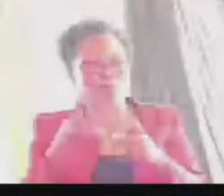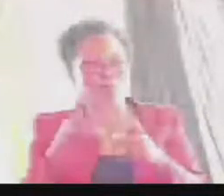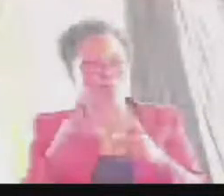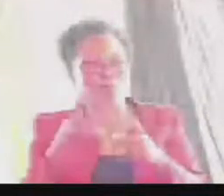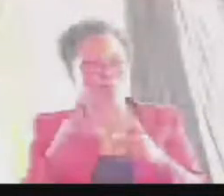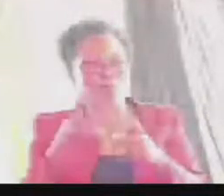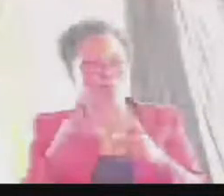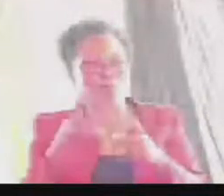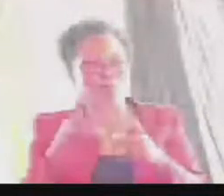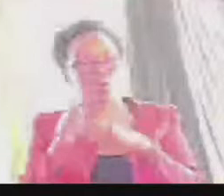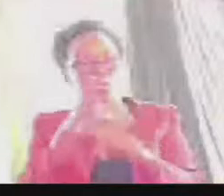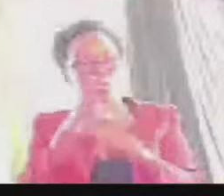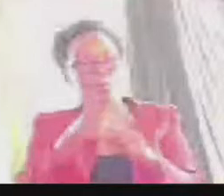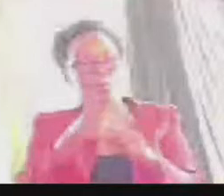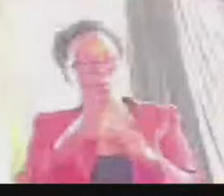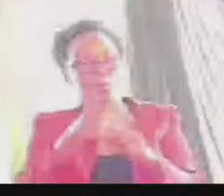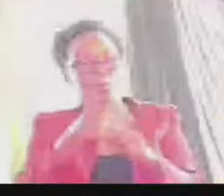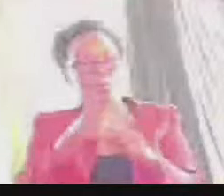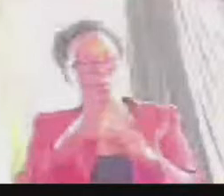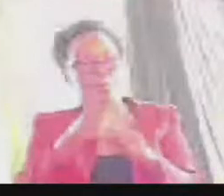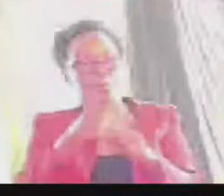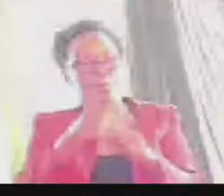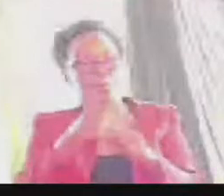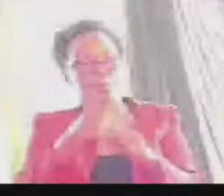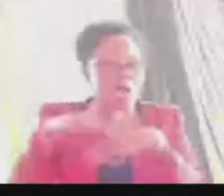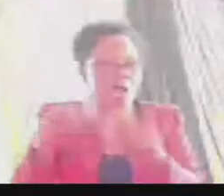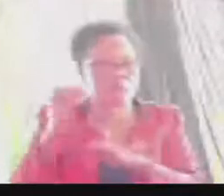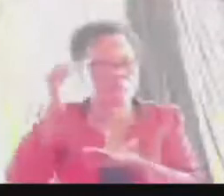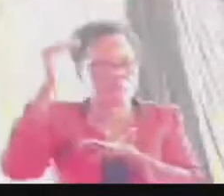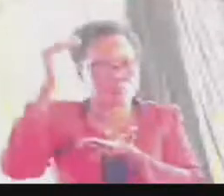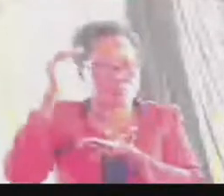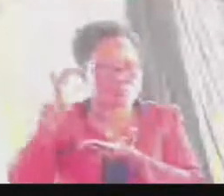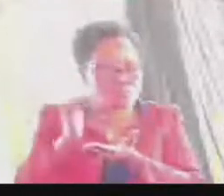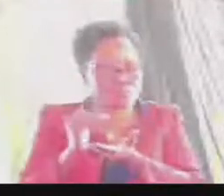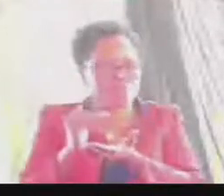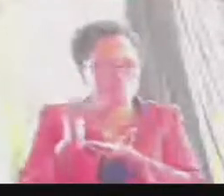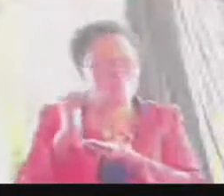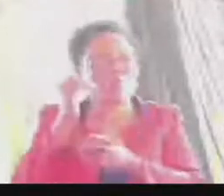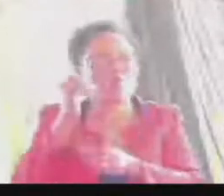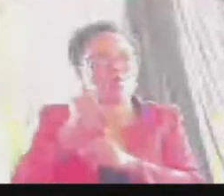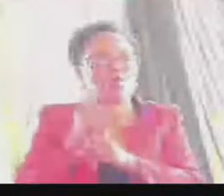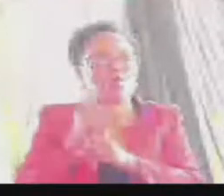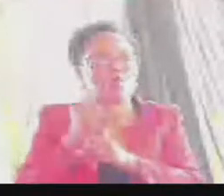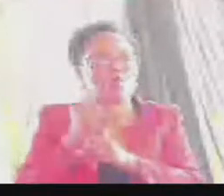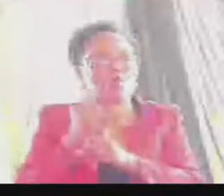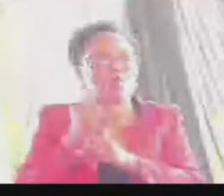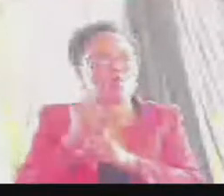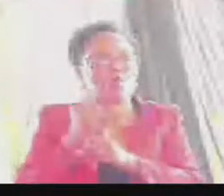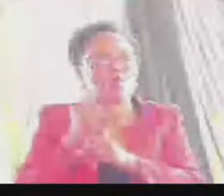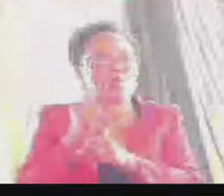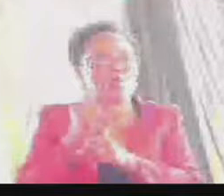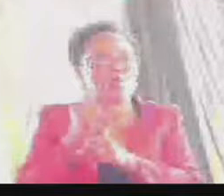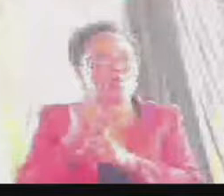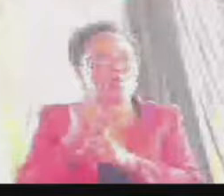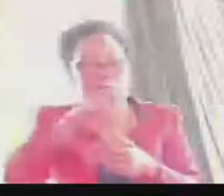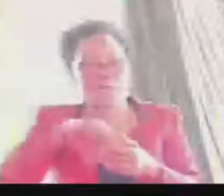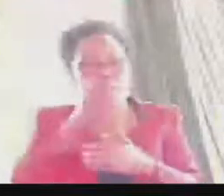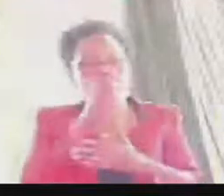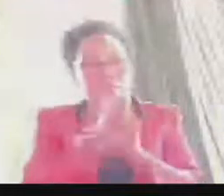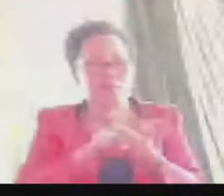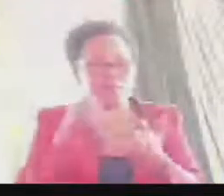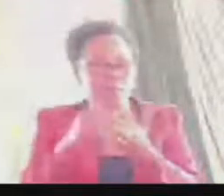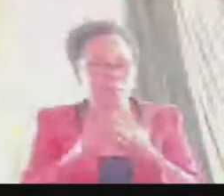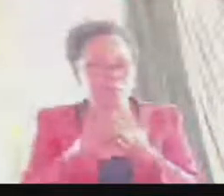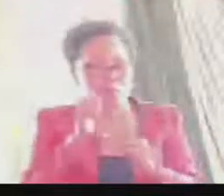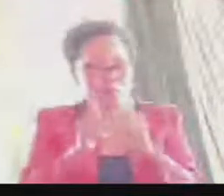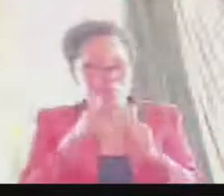backlog and dealing with backlog, and thank you for exposing some of the problems we face. One of the issues you said